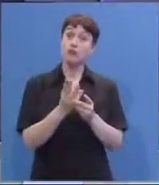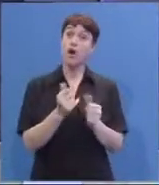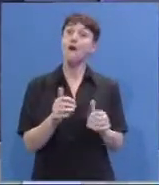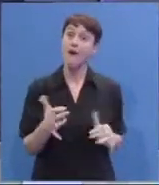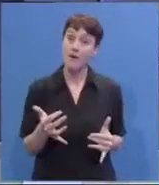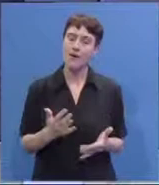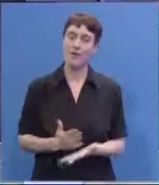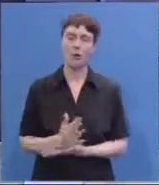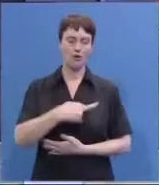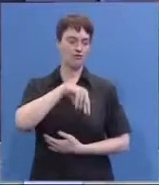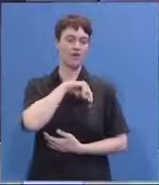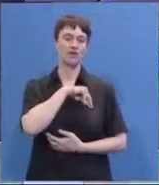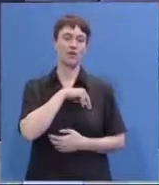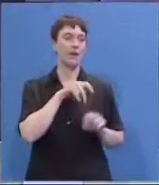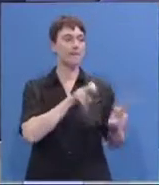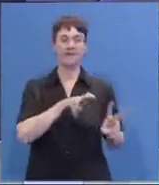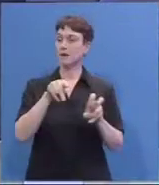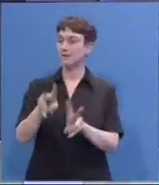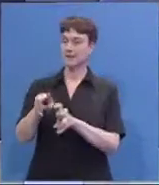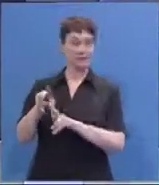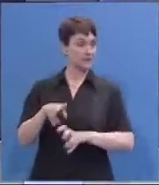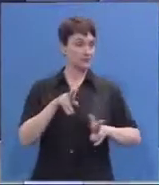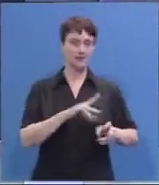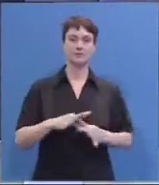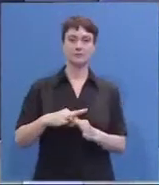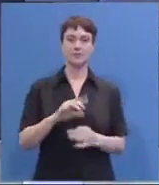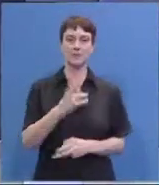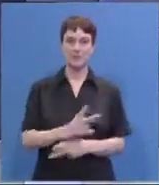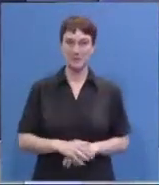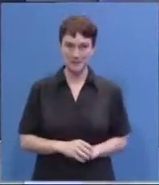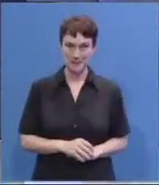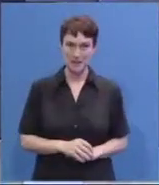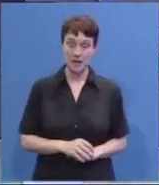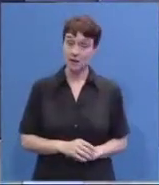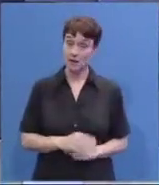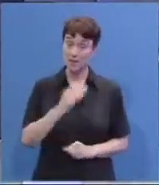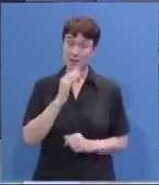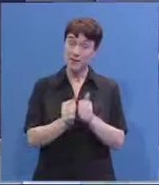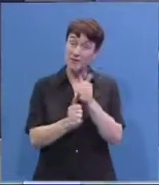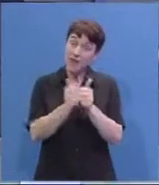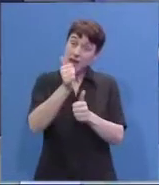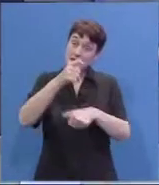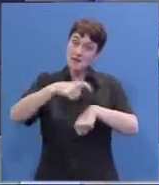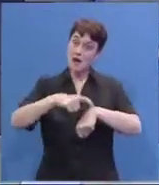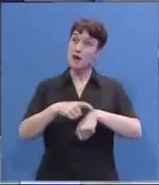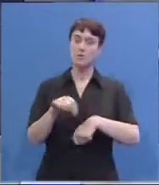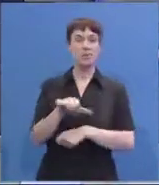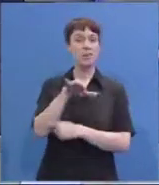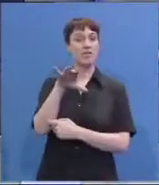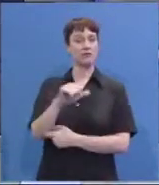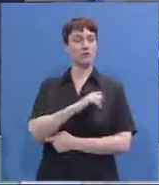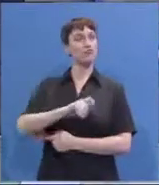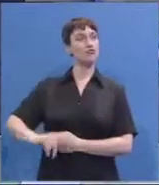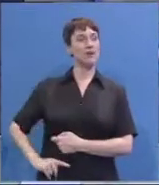that reason, the first sitting president to call the religious summit in South Africa